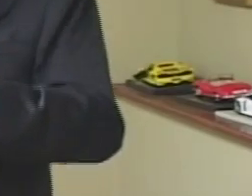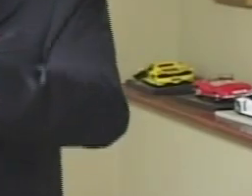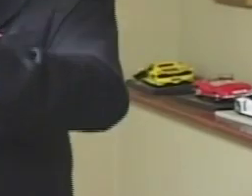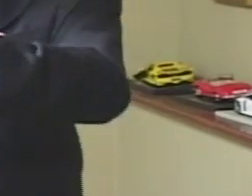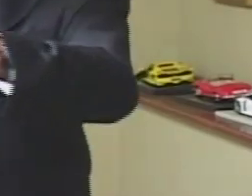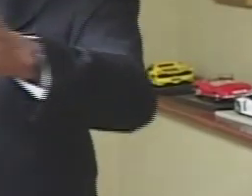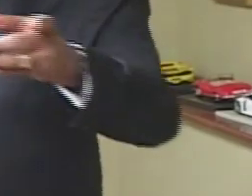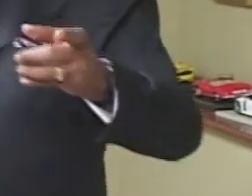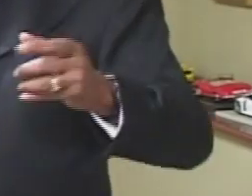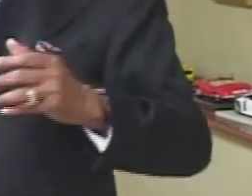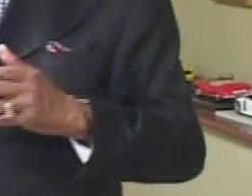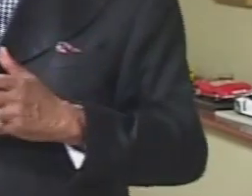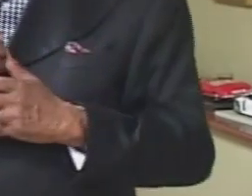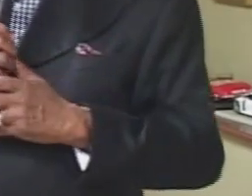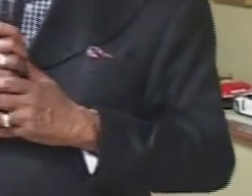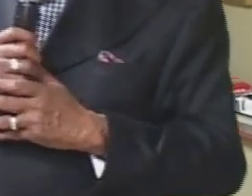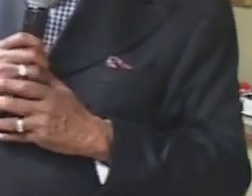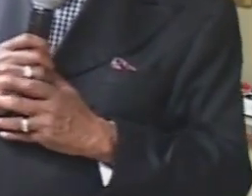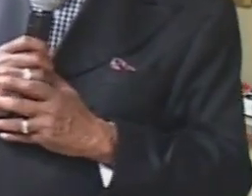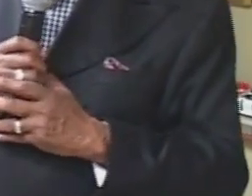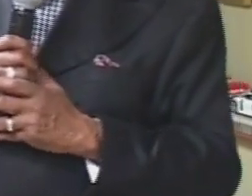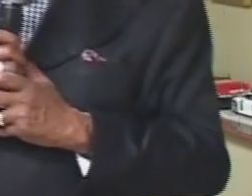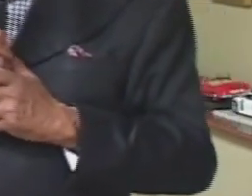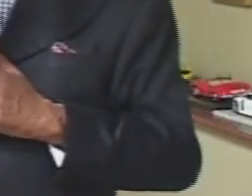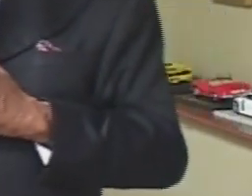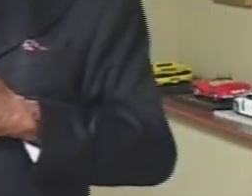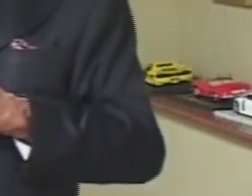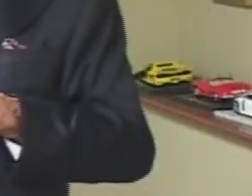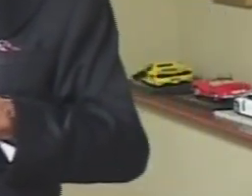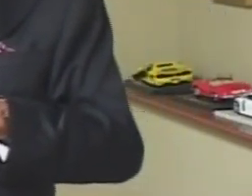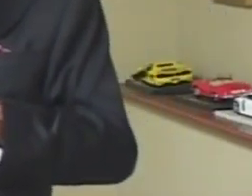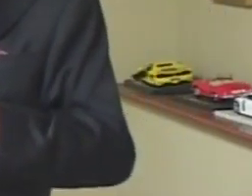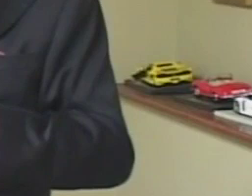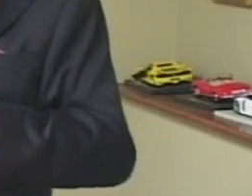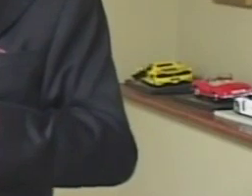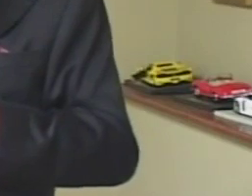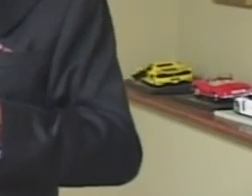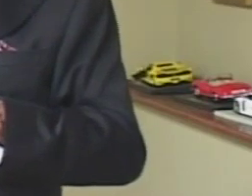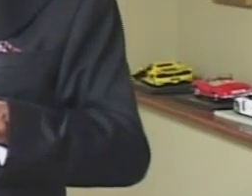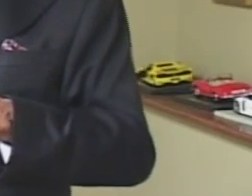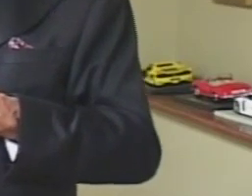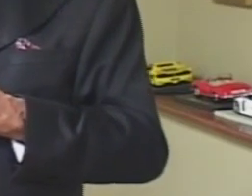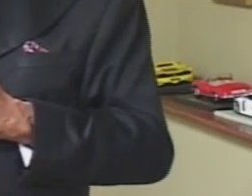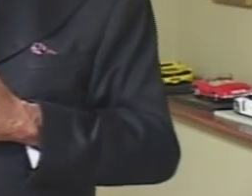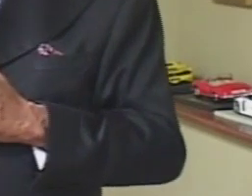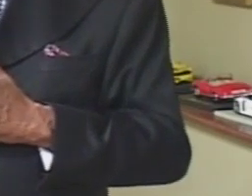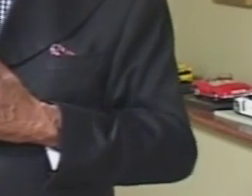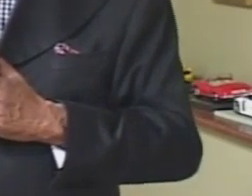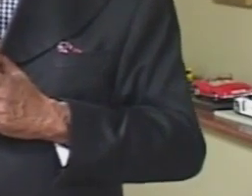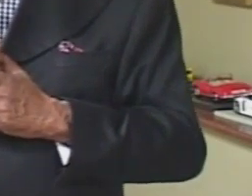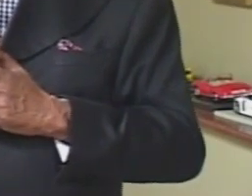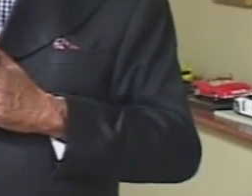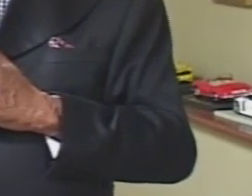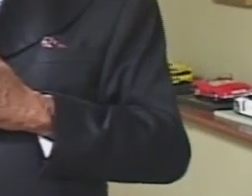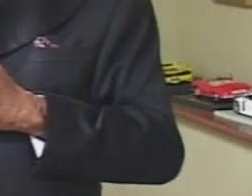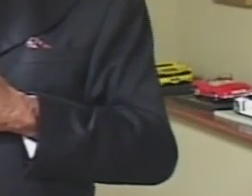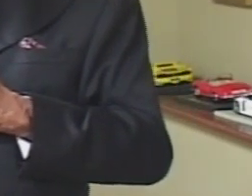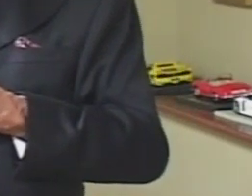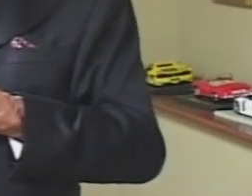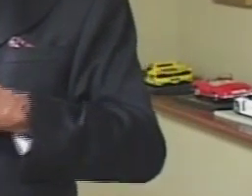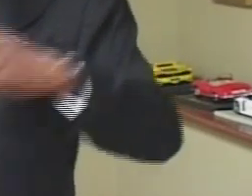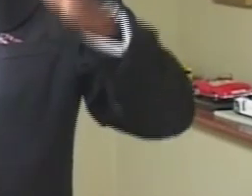Just call us right there at that number that's rolling across the screen, and we want to be able to pray for